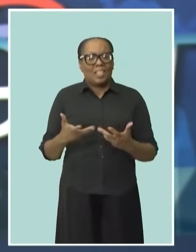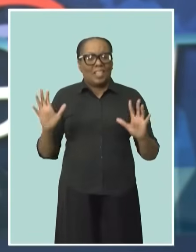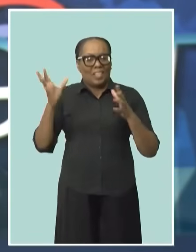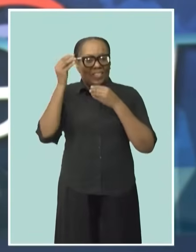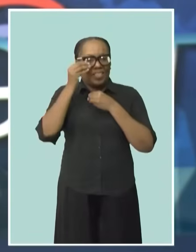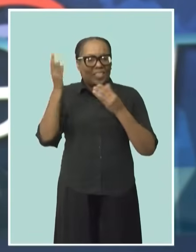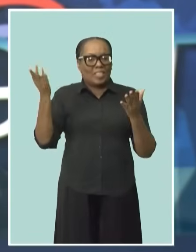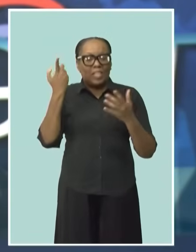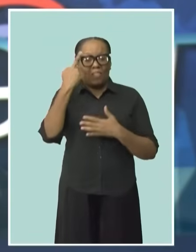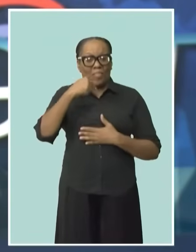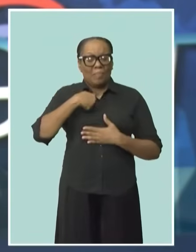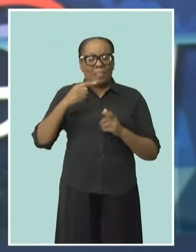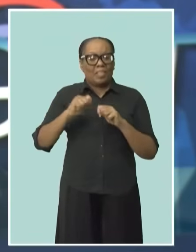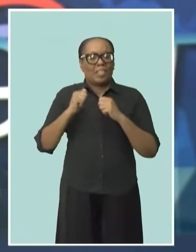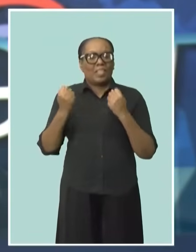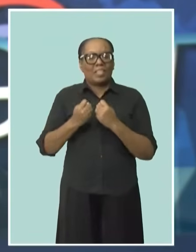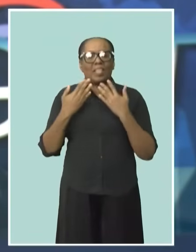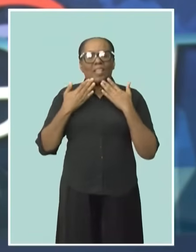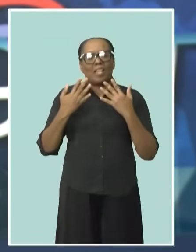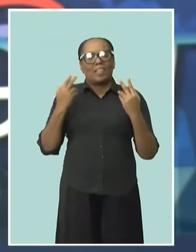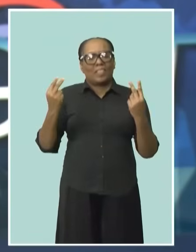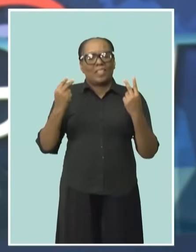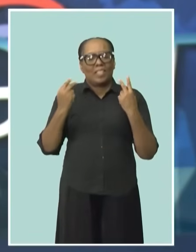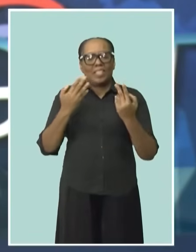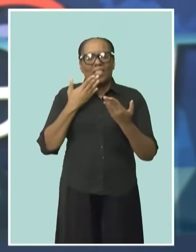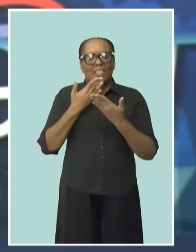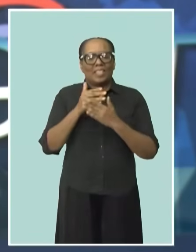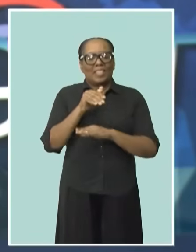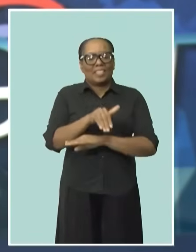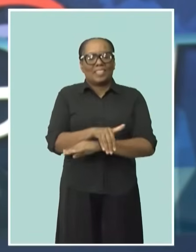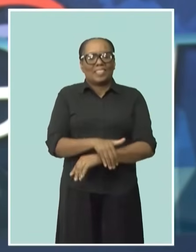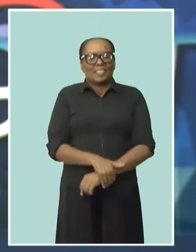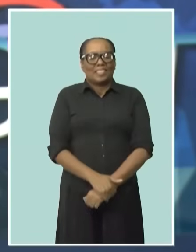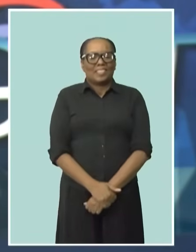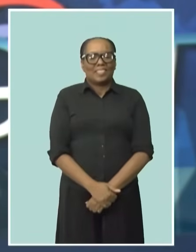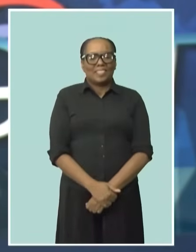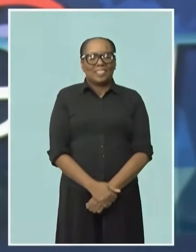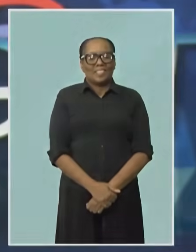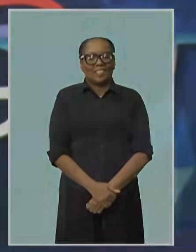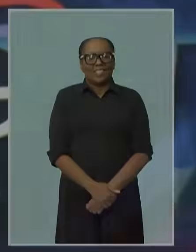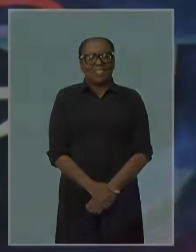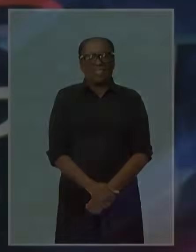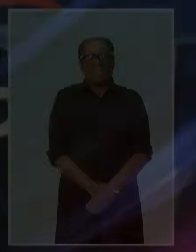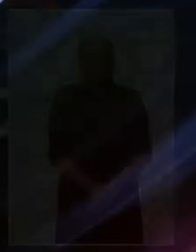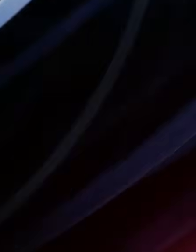that's news tonight. On behalf of the entire team, thank you so much for tuning in. Good night.